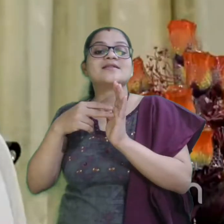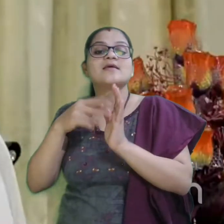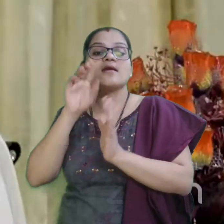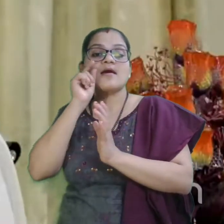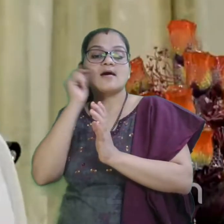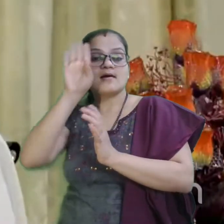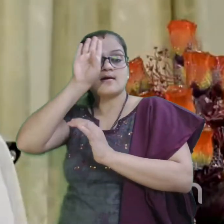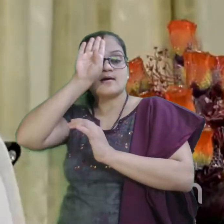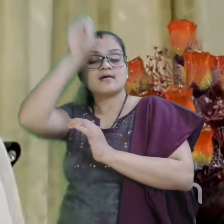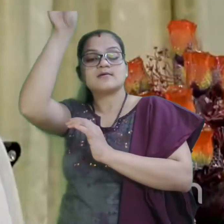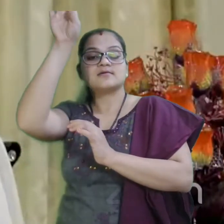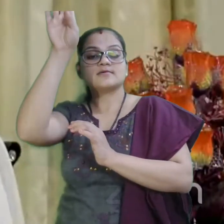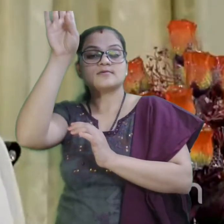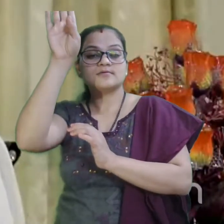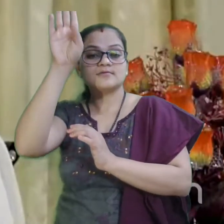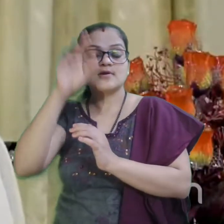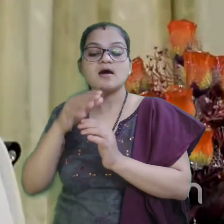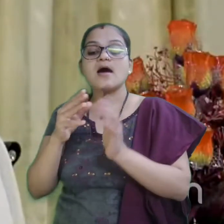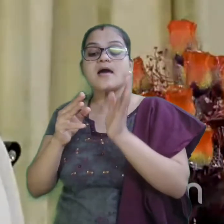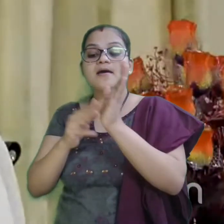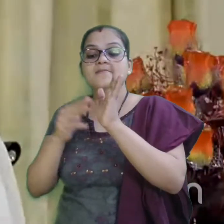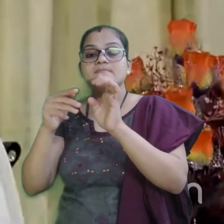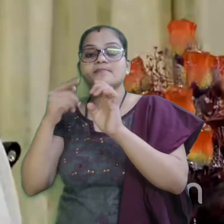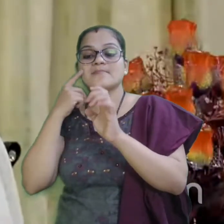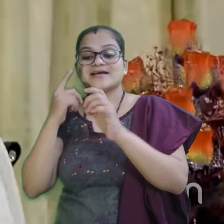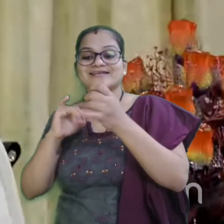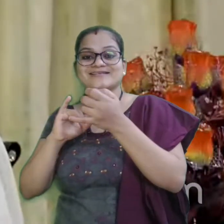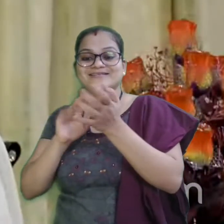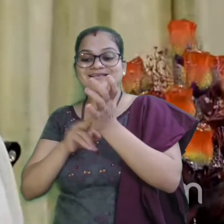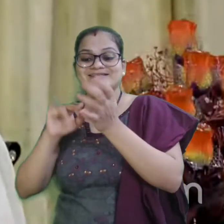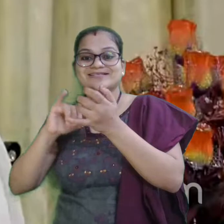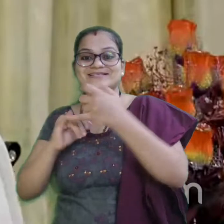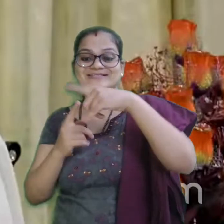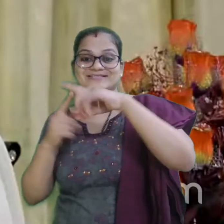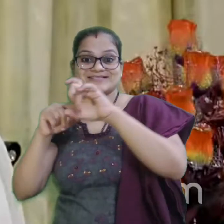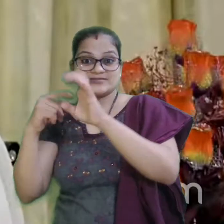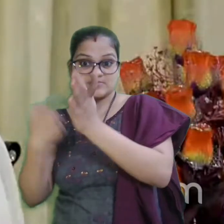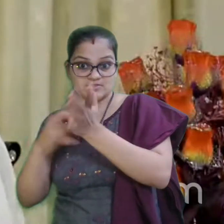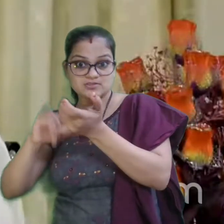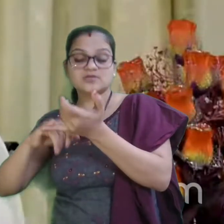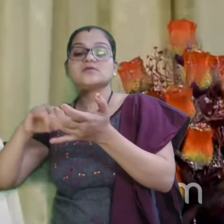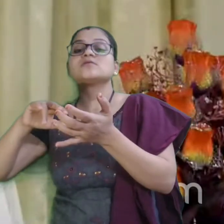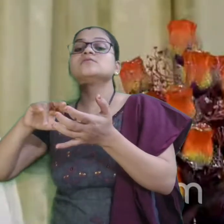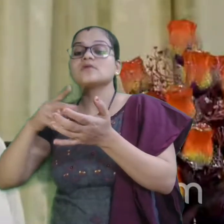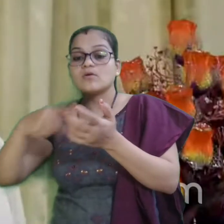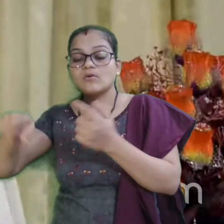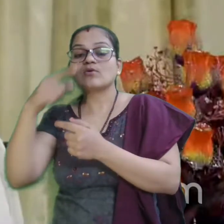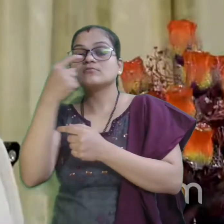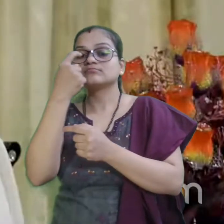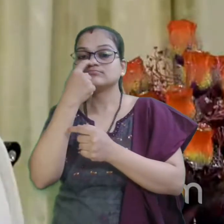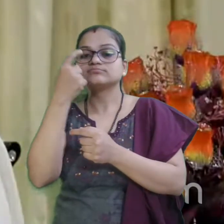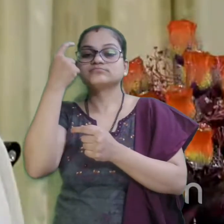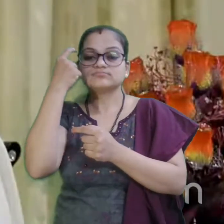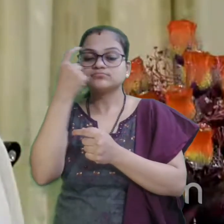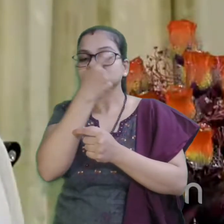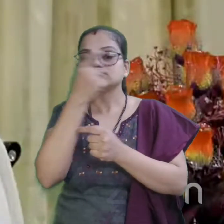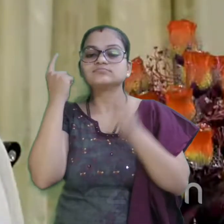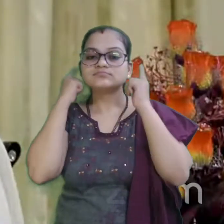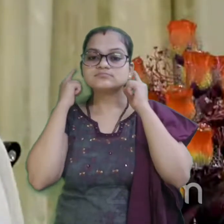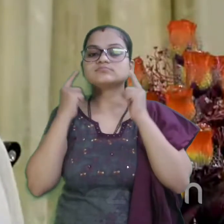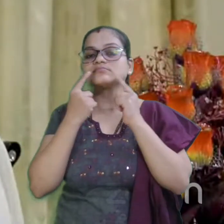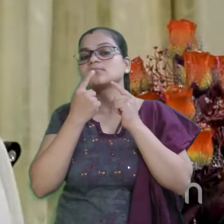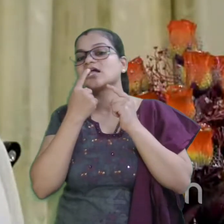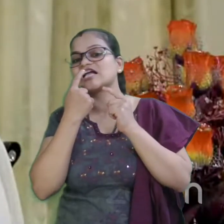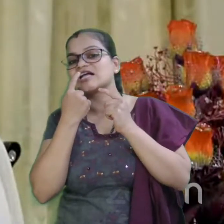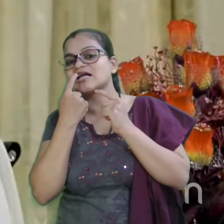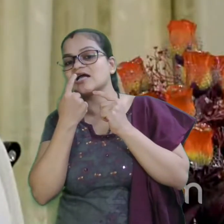king. The five senses of this body are the ministers of this kingdom, and the whole of the body is like a kingdom. It's like